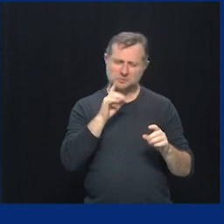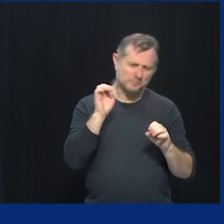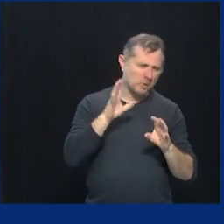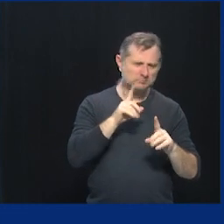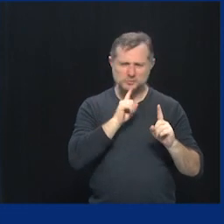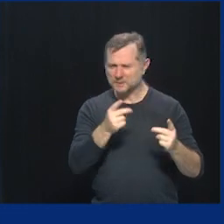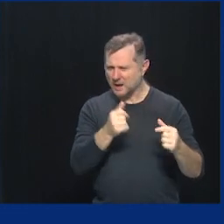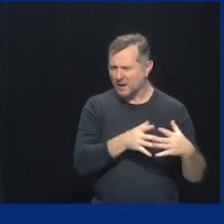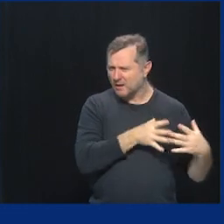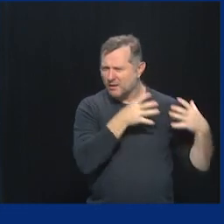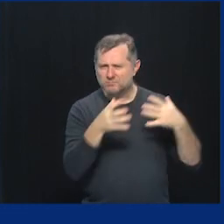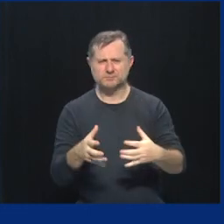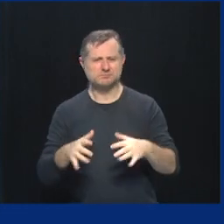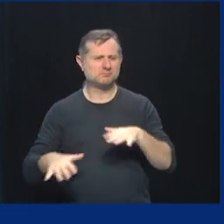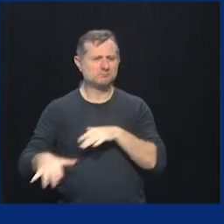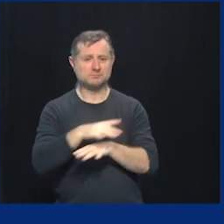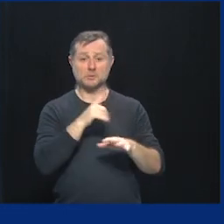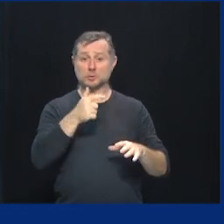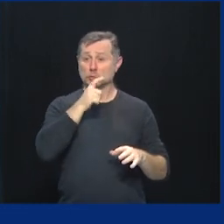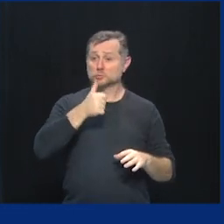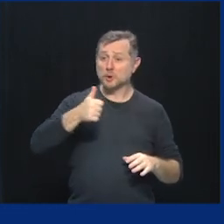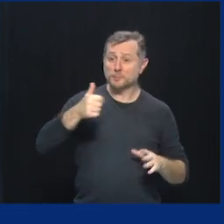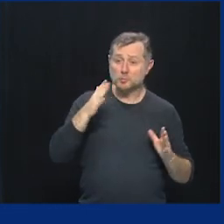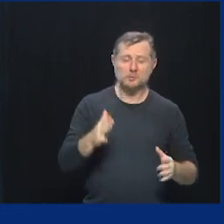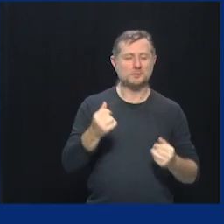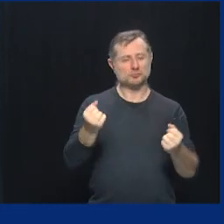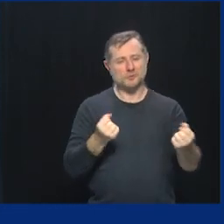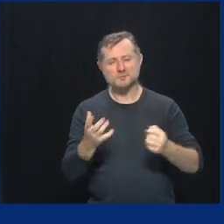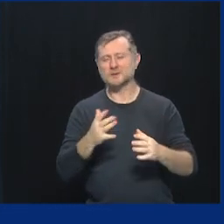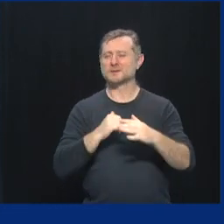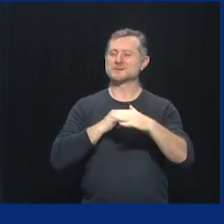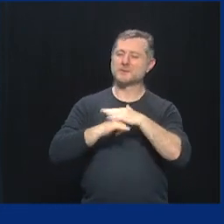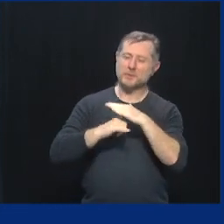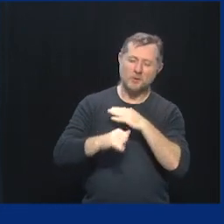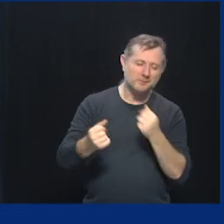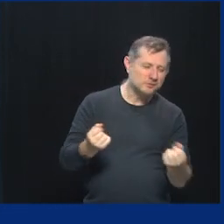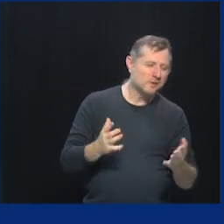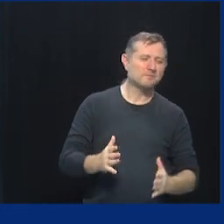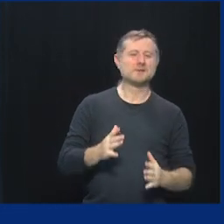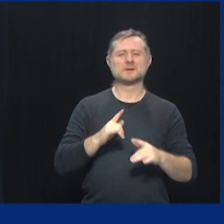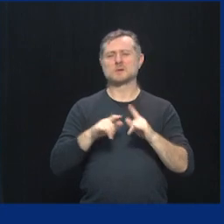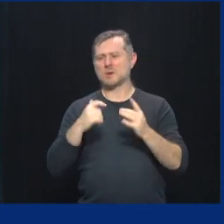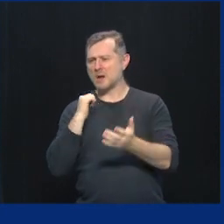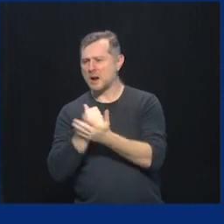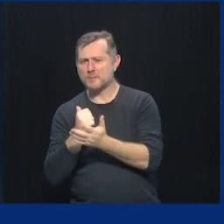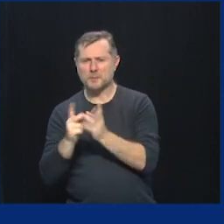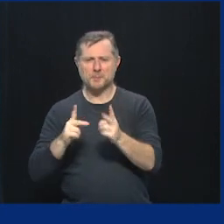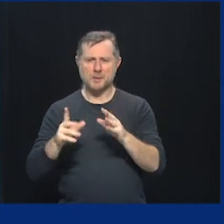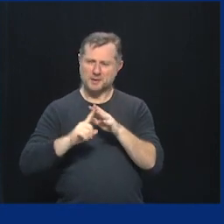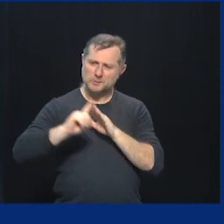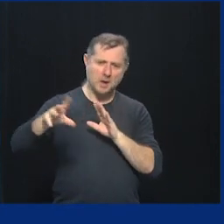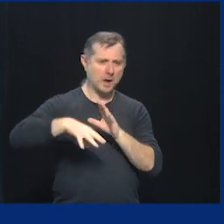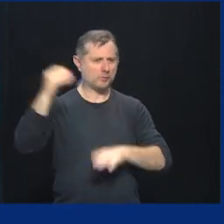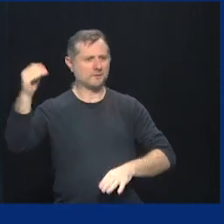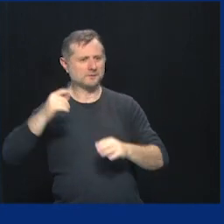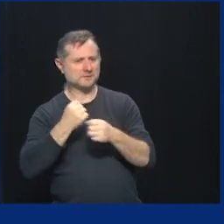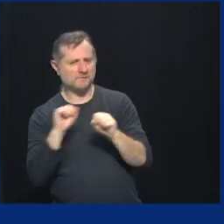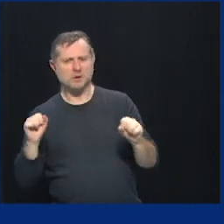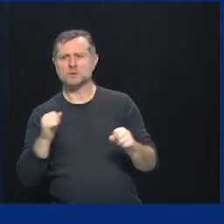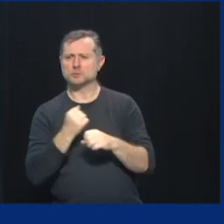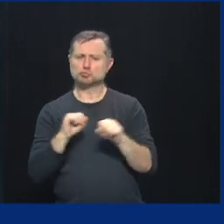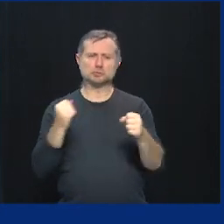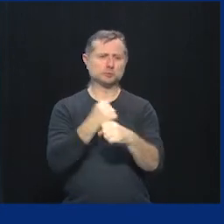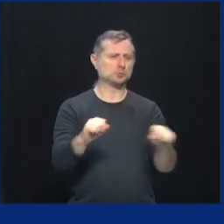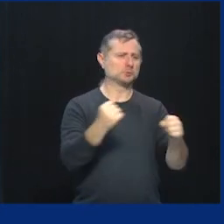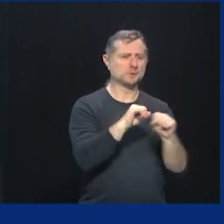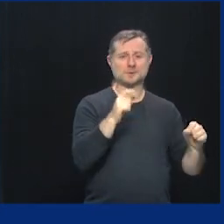I looked at the number of bus drivers and the people in the subway systems getting people out into safety, also rescuing people that were stuck